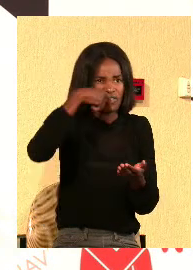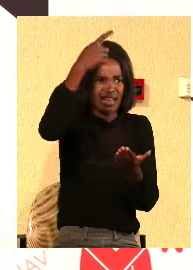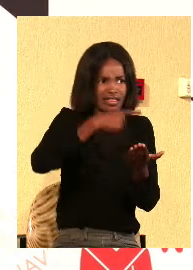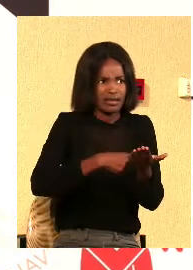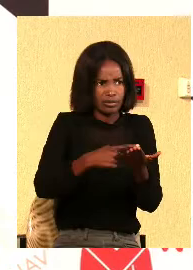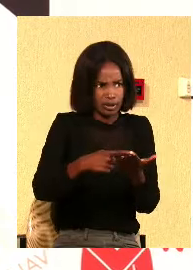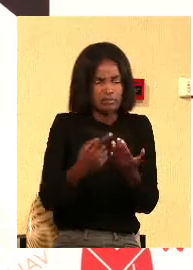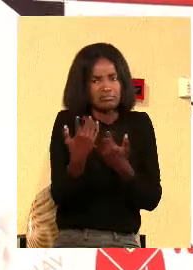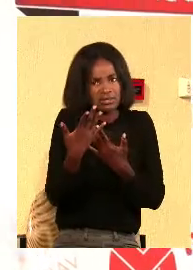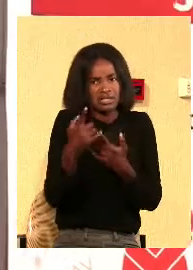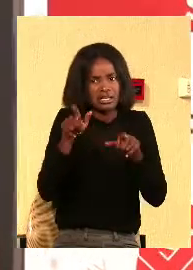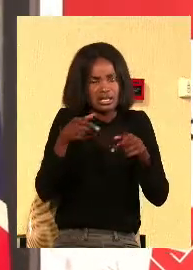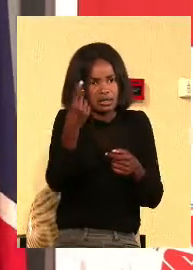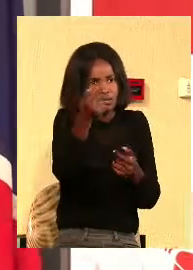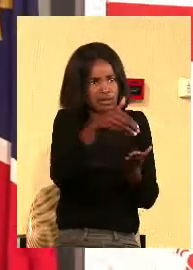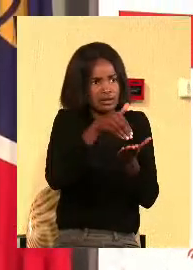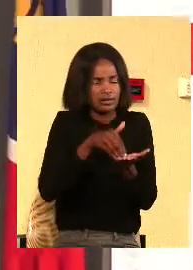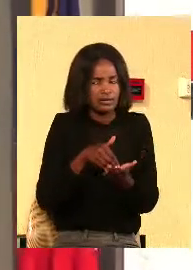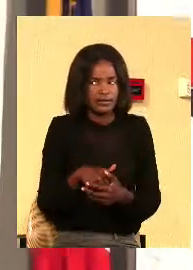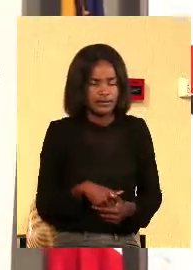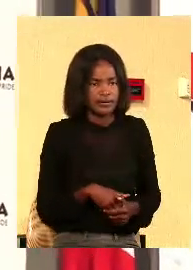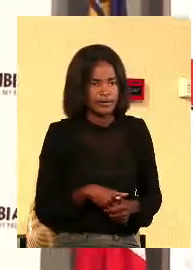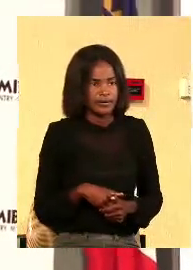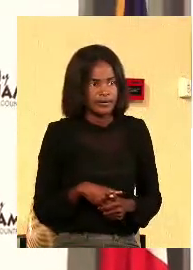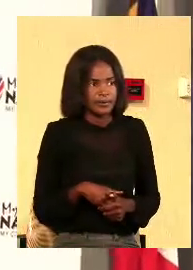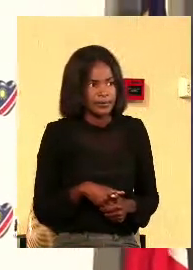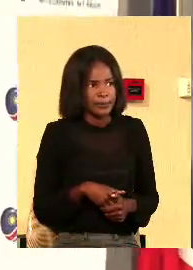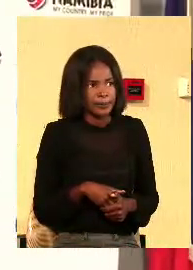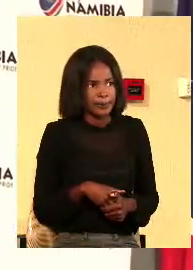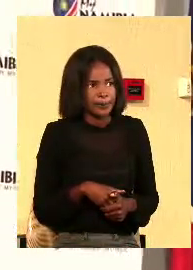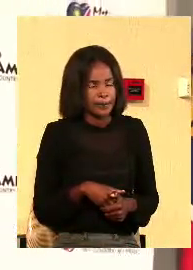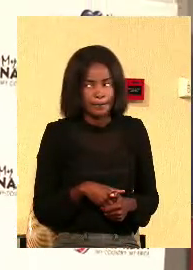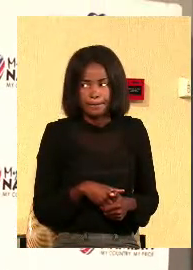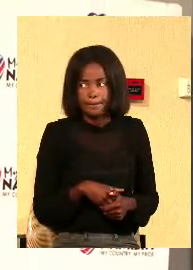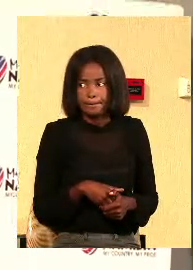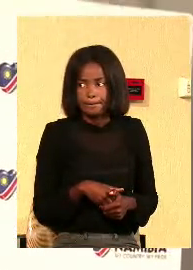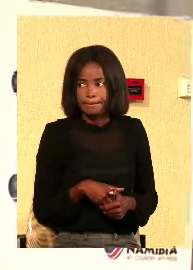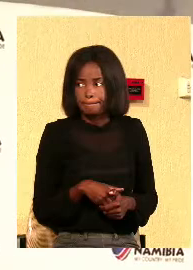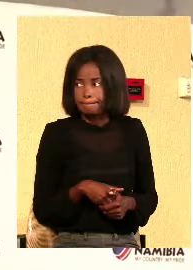Okay. While the next reporter journalist is getting ready,